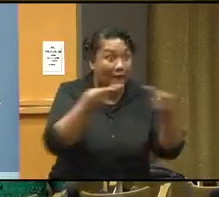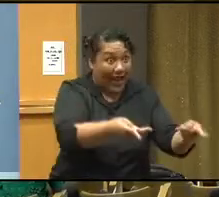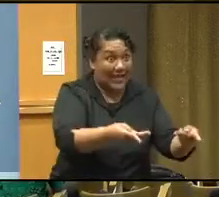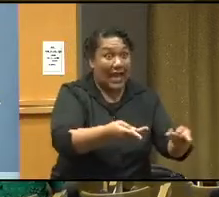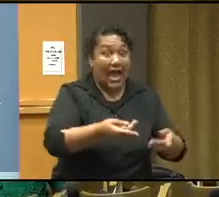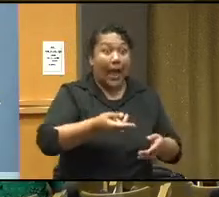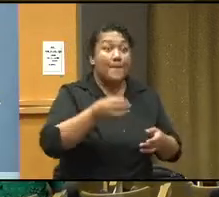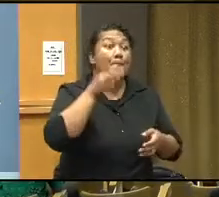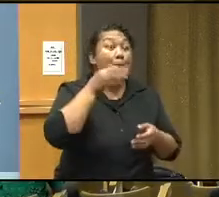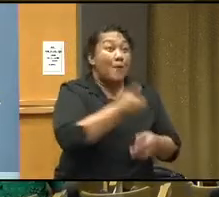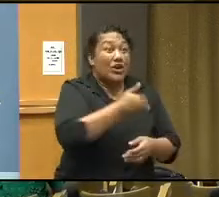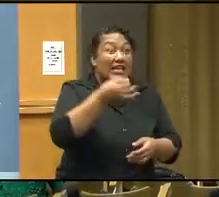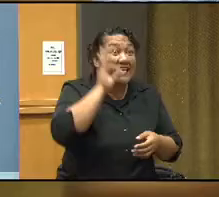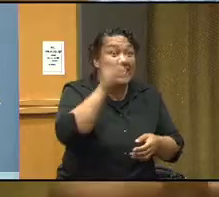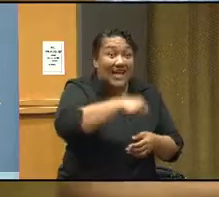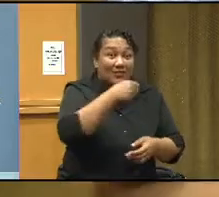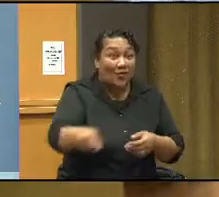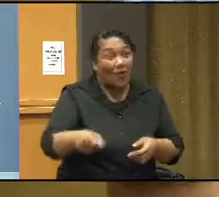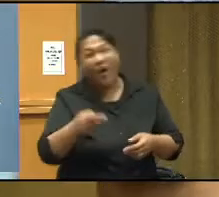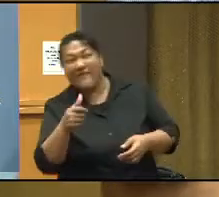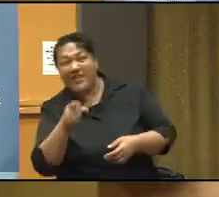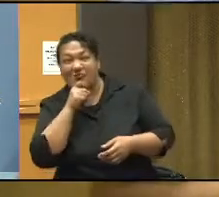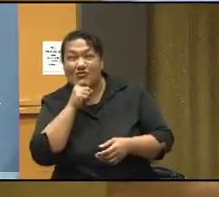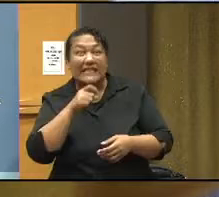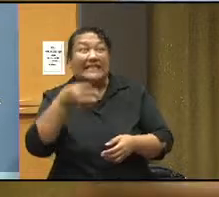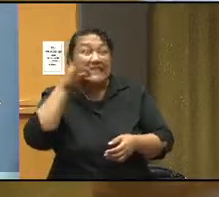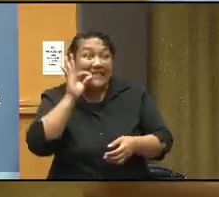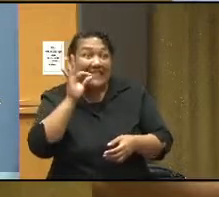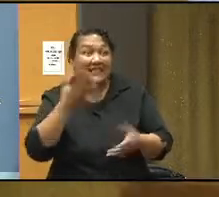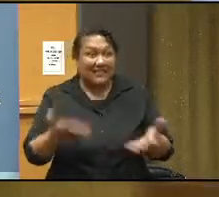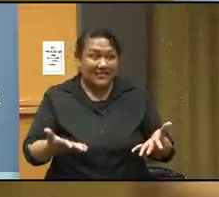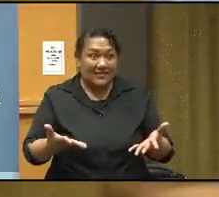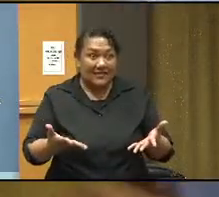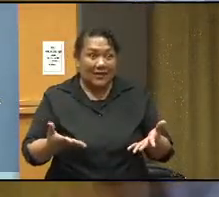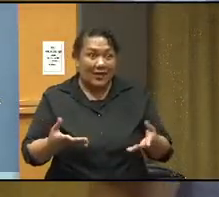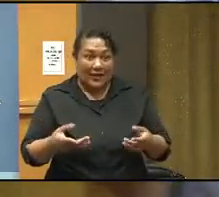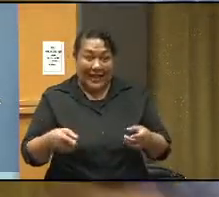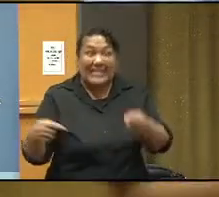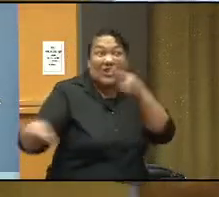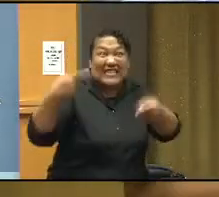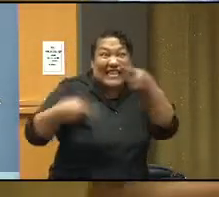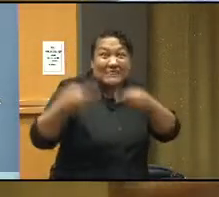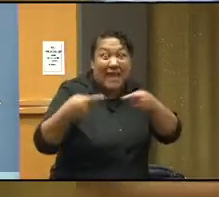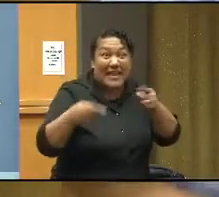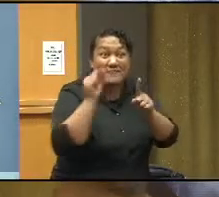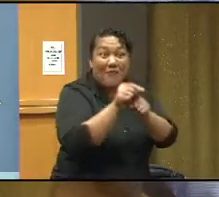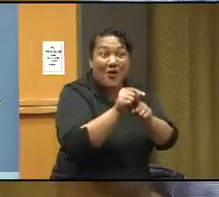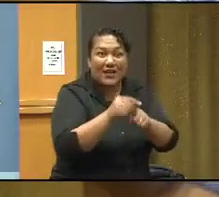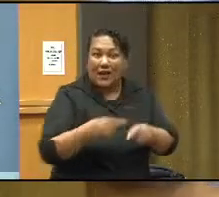workers, morning tea and afternoon tea and coffee. The question is whether they should provide it. And given the cost